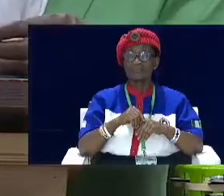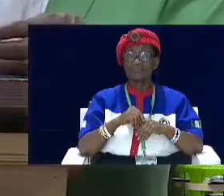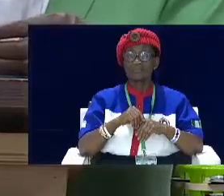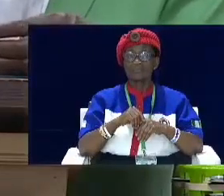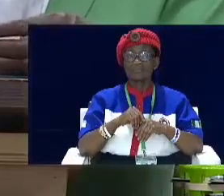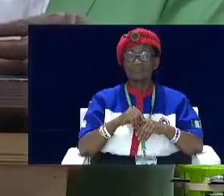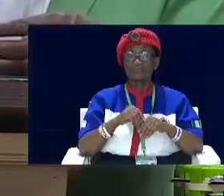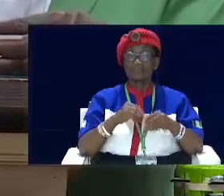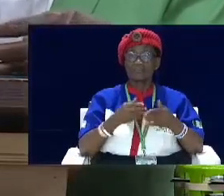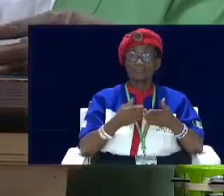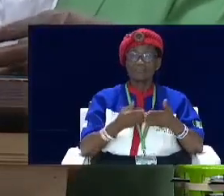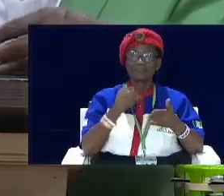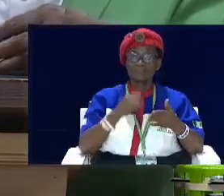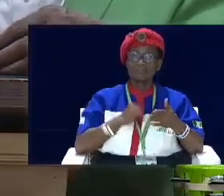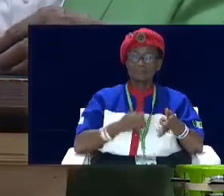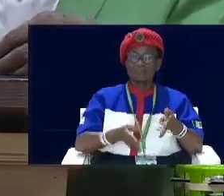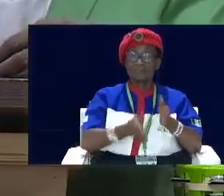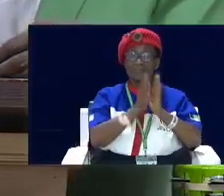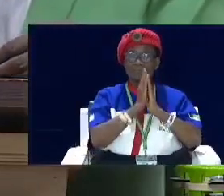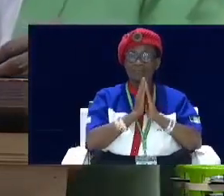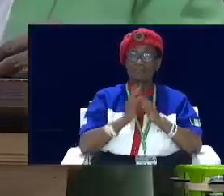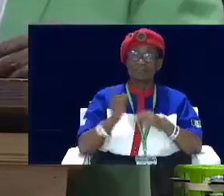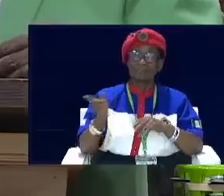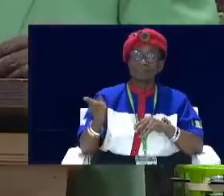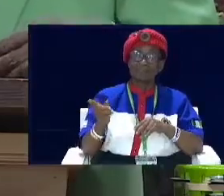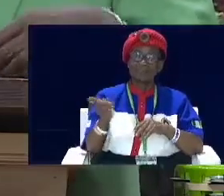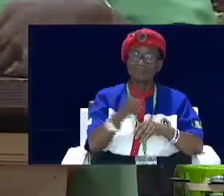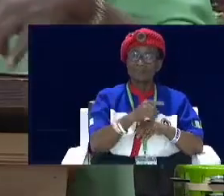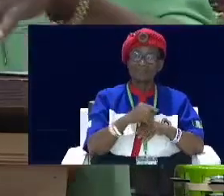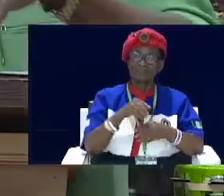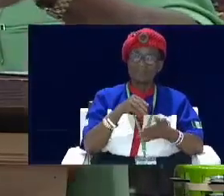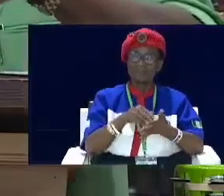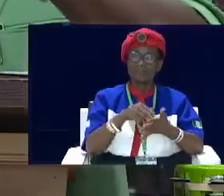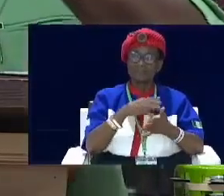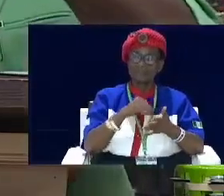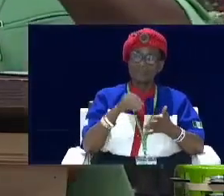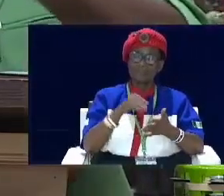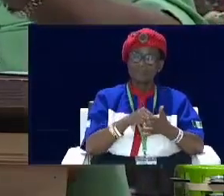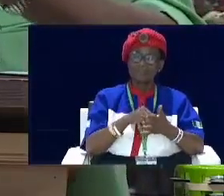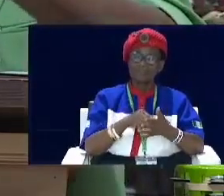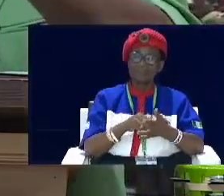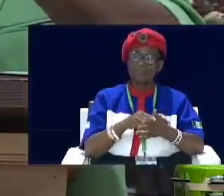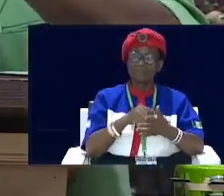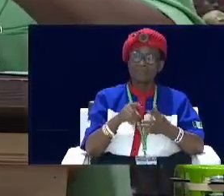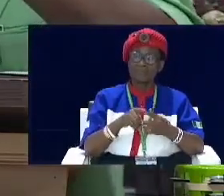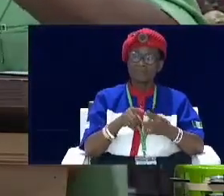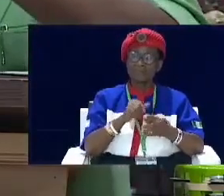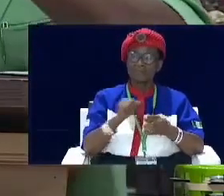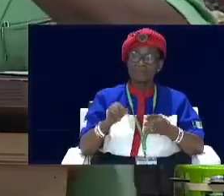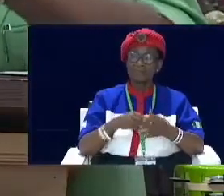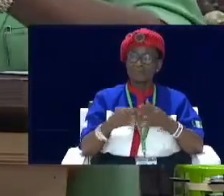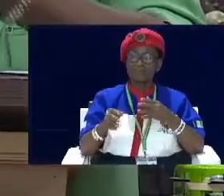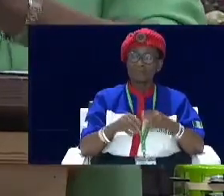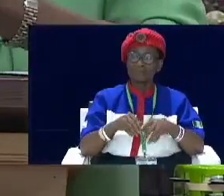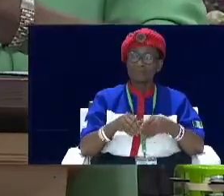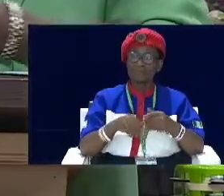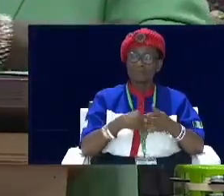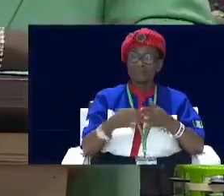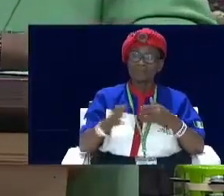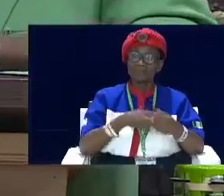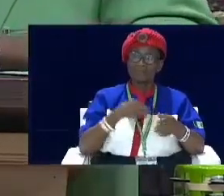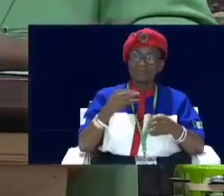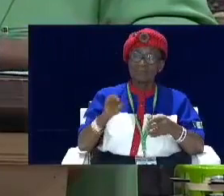People have asked me again and again. When all manners of people begin to